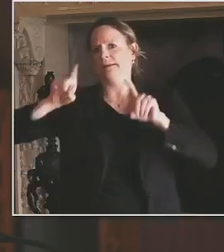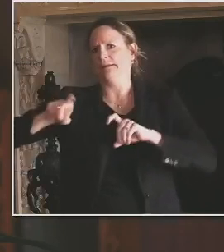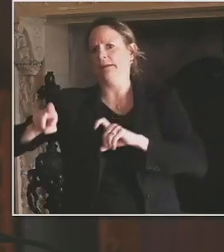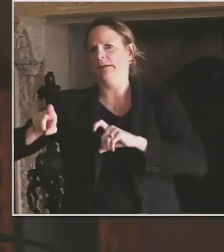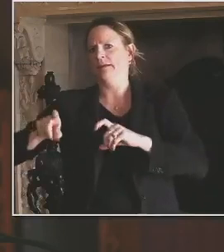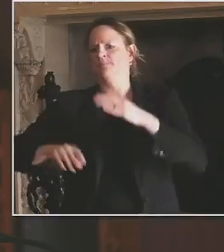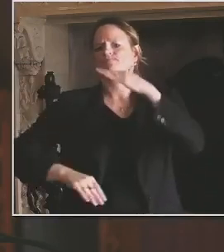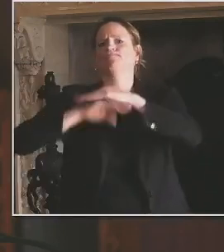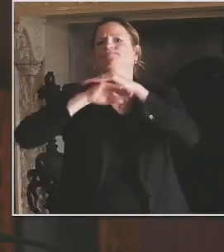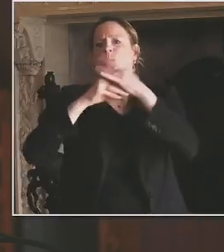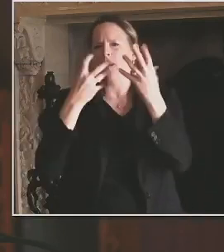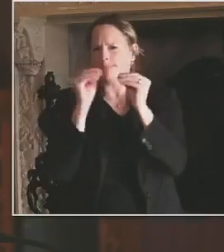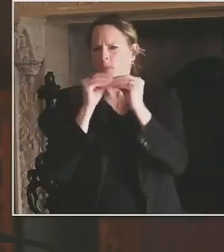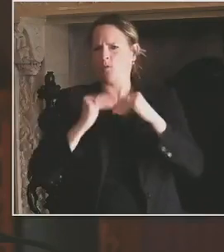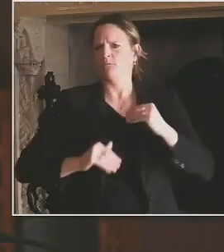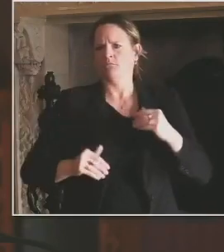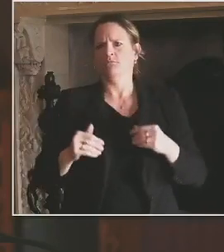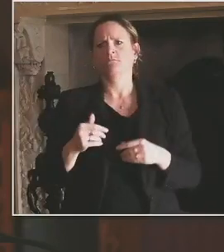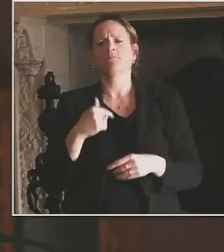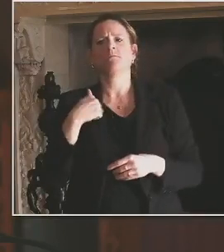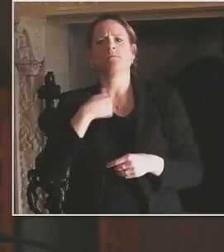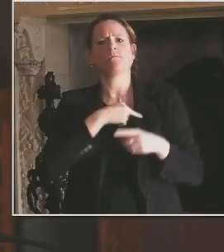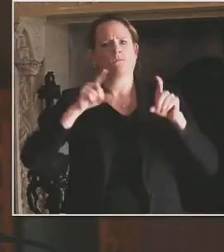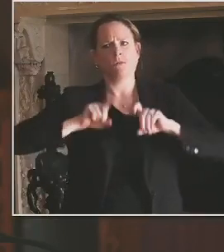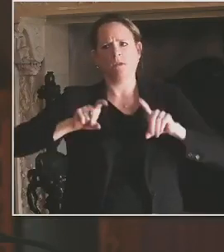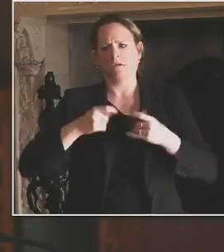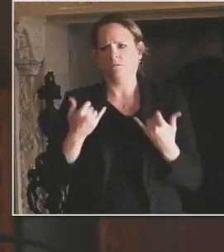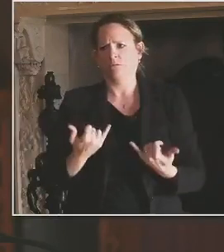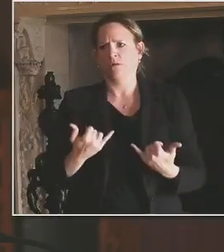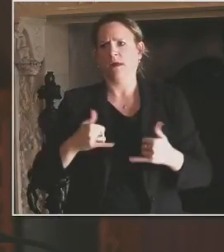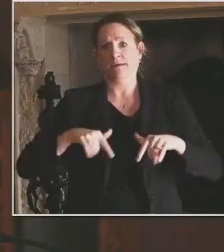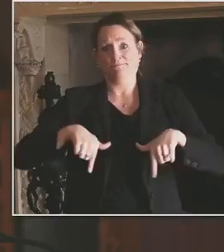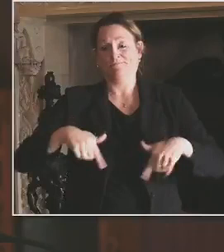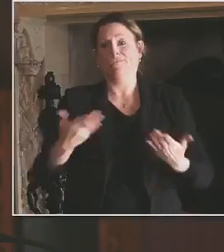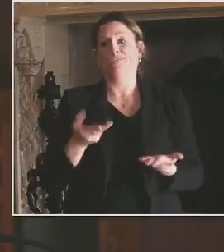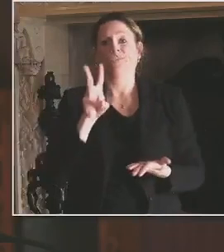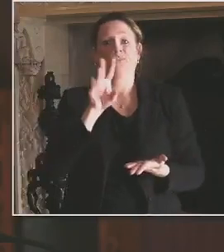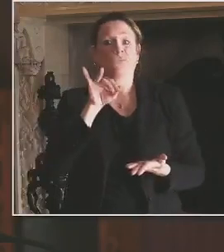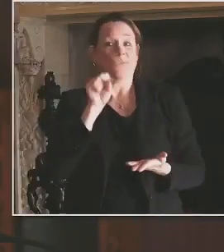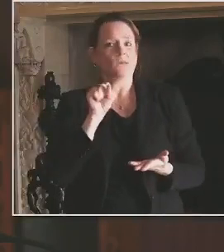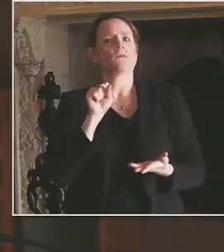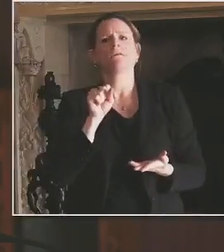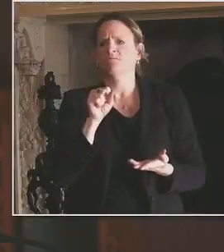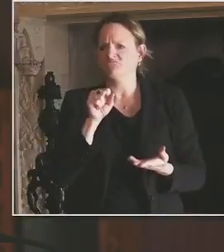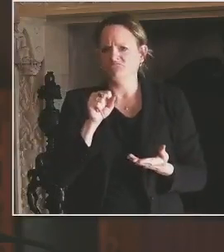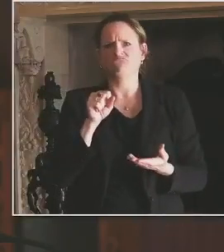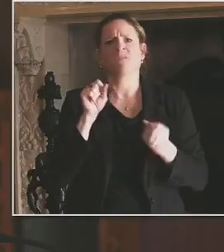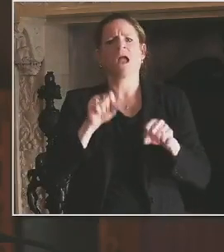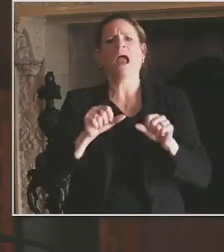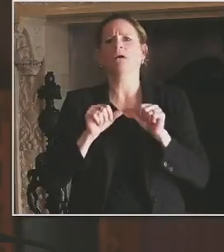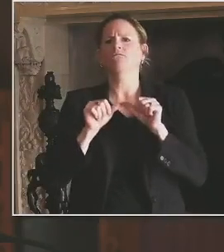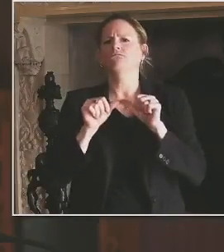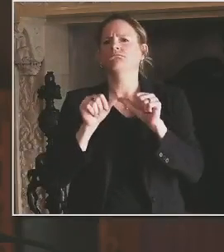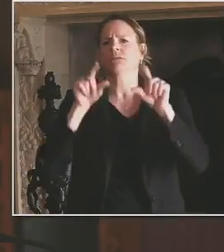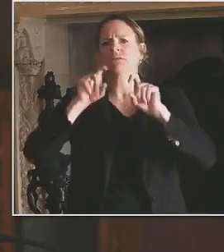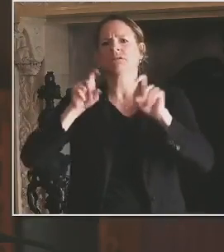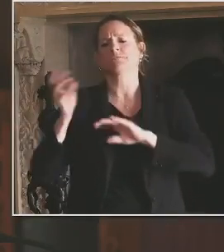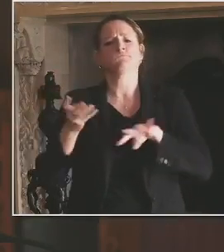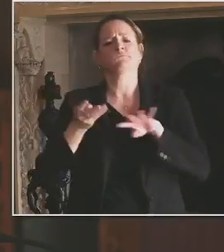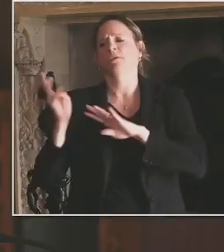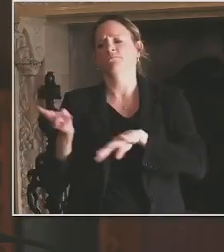to maintain turnaround times that allow us to do this work well. And as your question suggests, the higher the demand, the